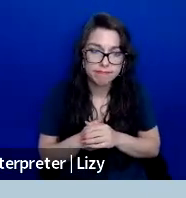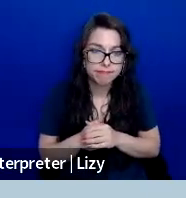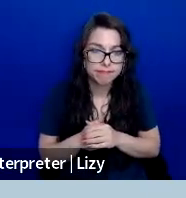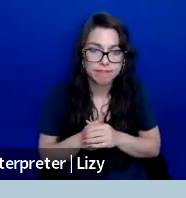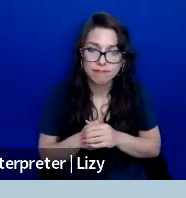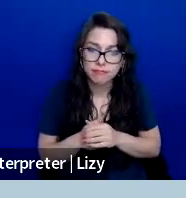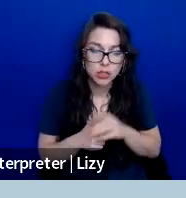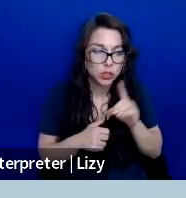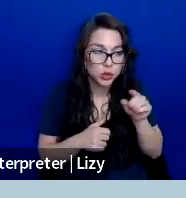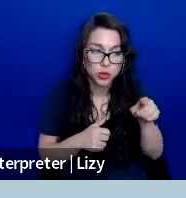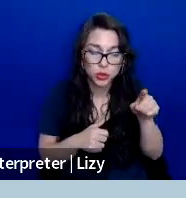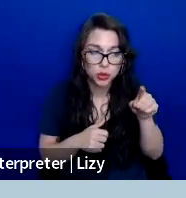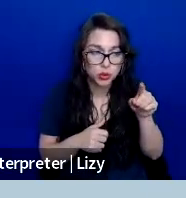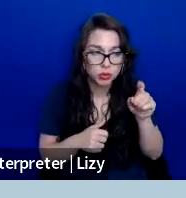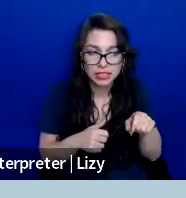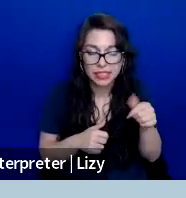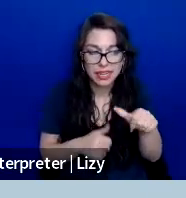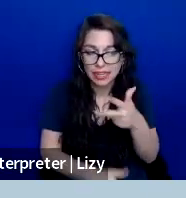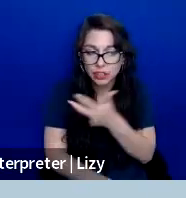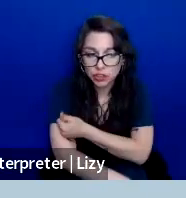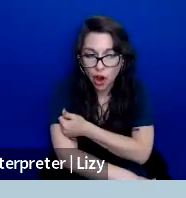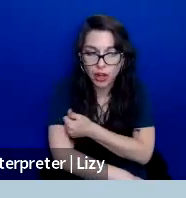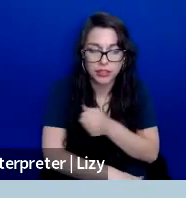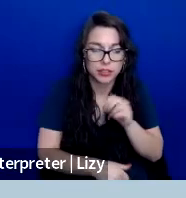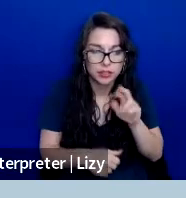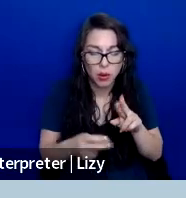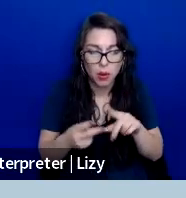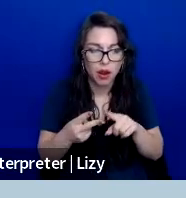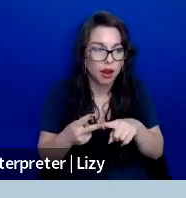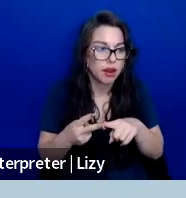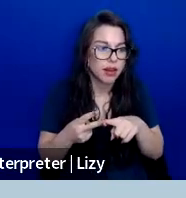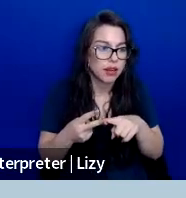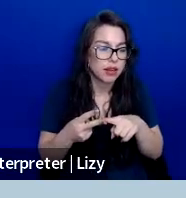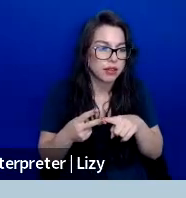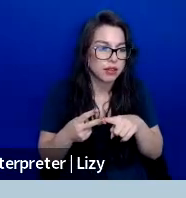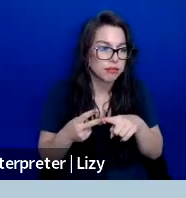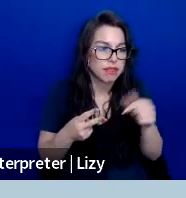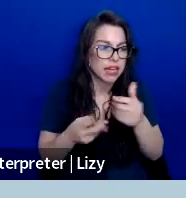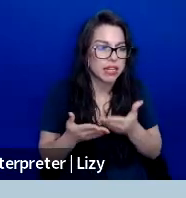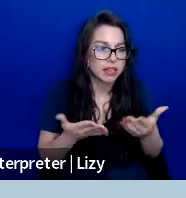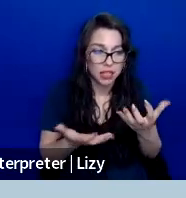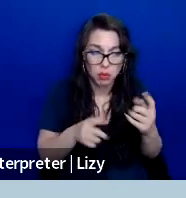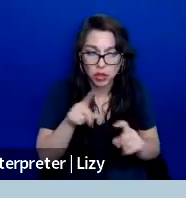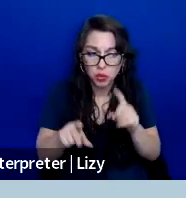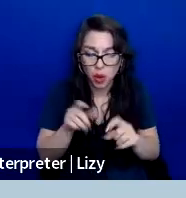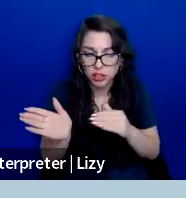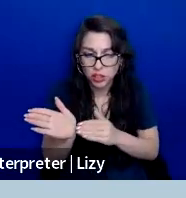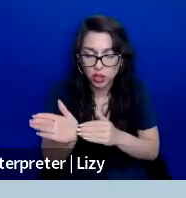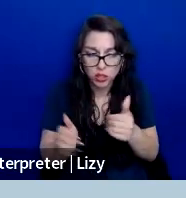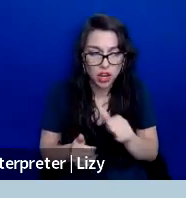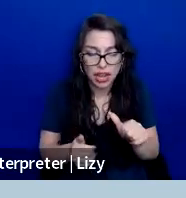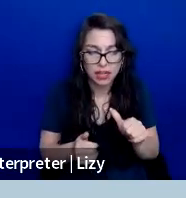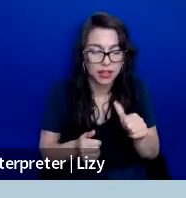do I need any shots? Or, like, don't you want to ask the doctor when the doctor's asking you questions and you're so